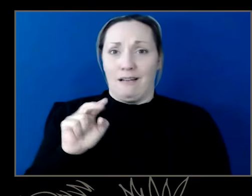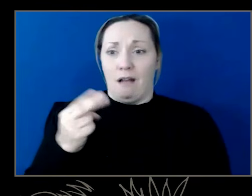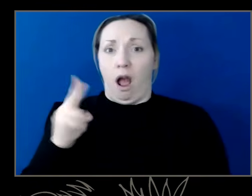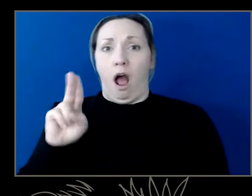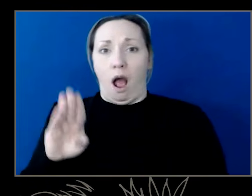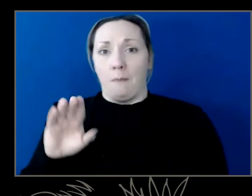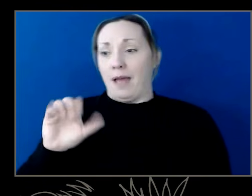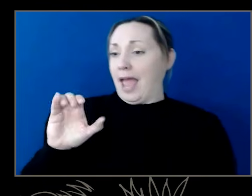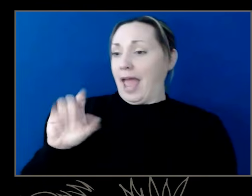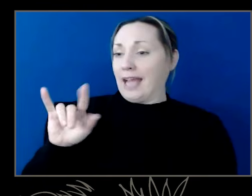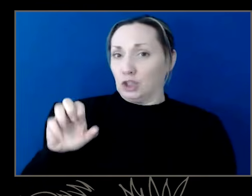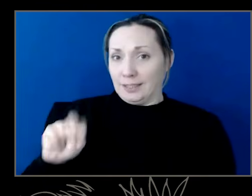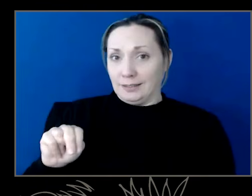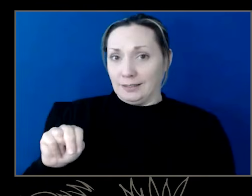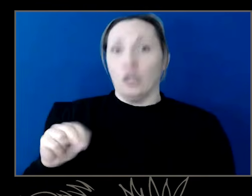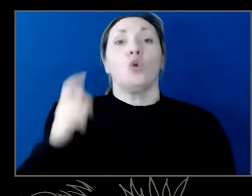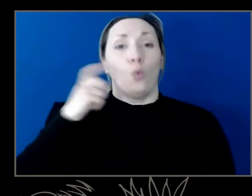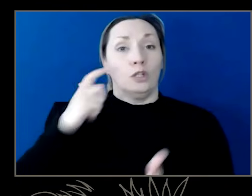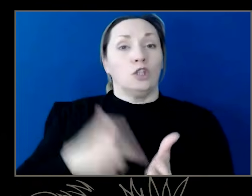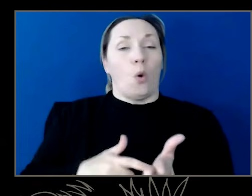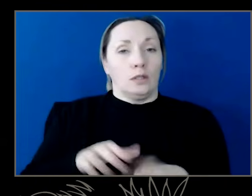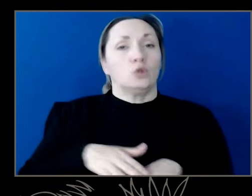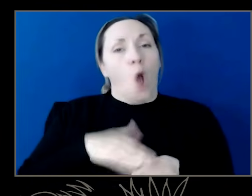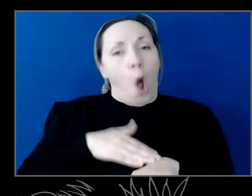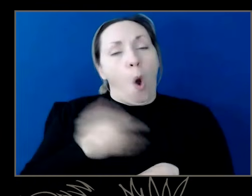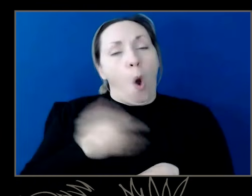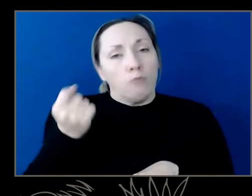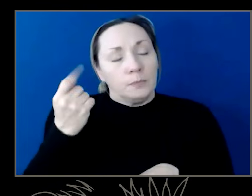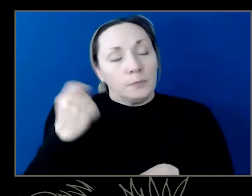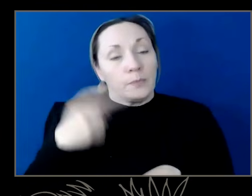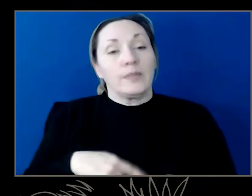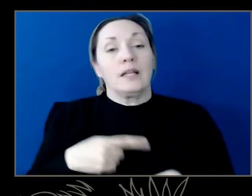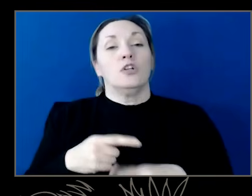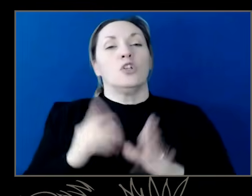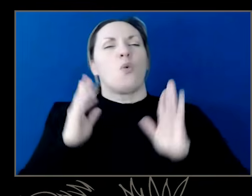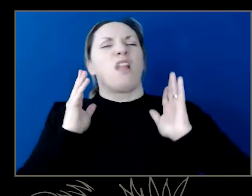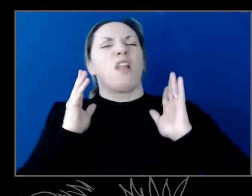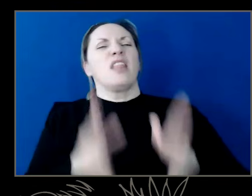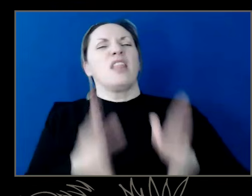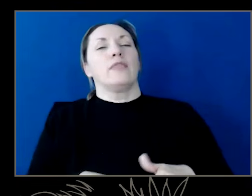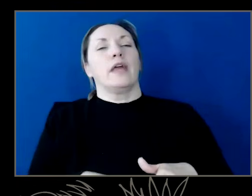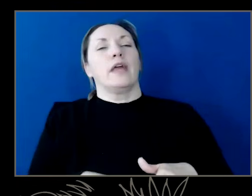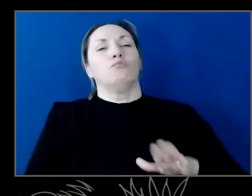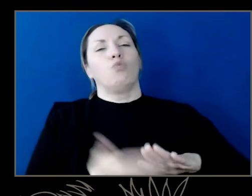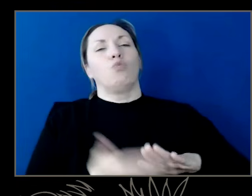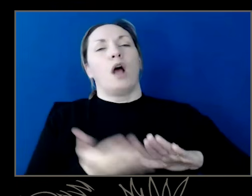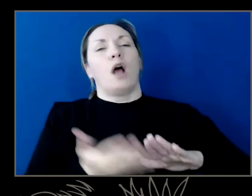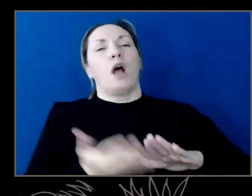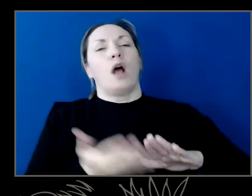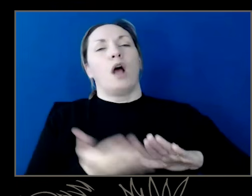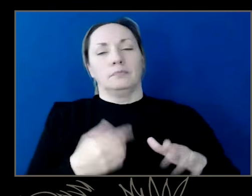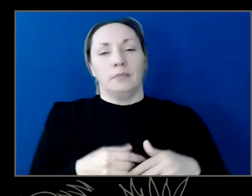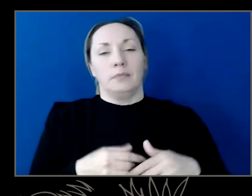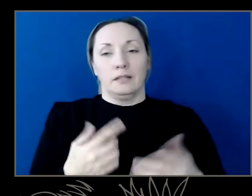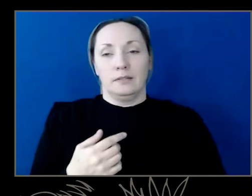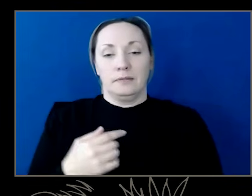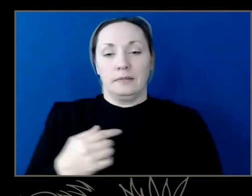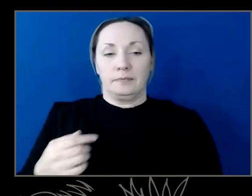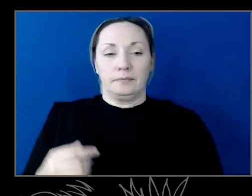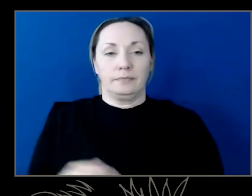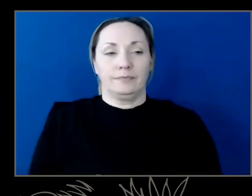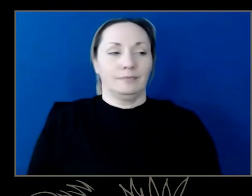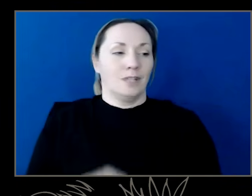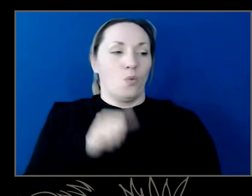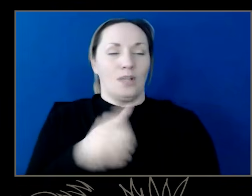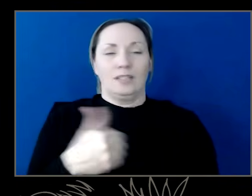You're gonna see some slow speeds. So we're gonna just let this run in the background, I think, because we do